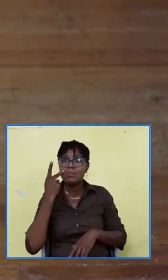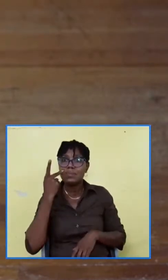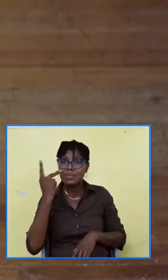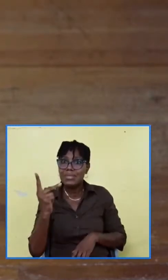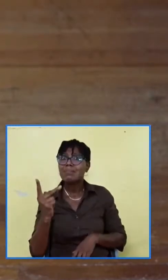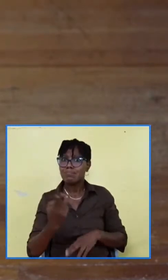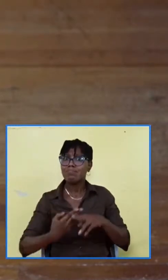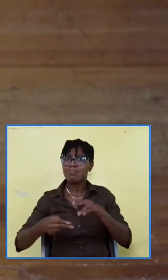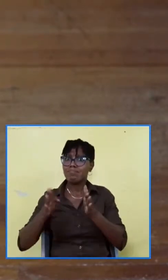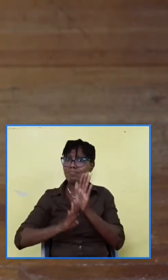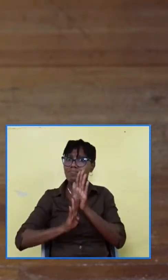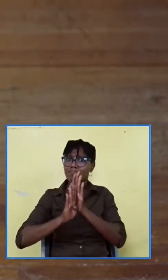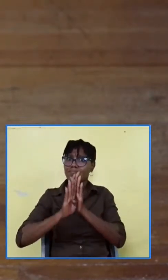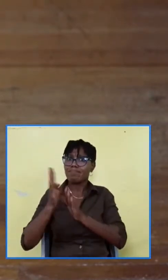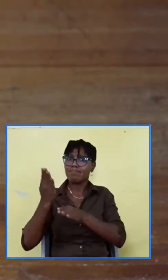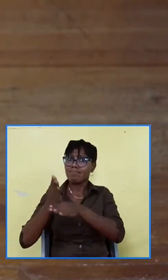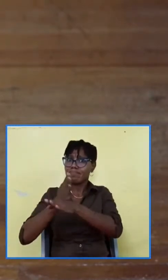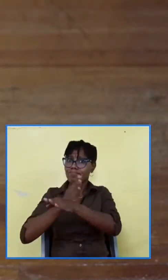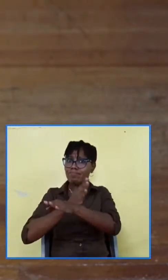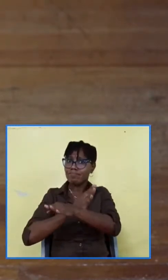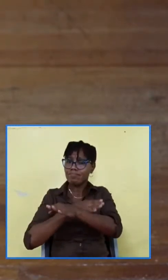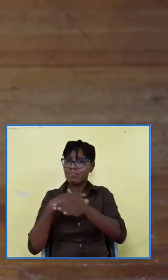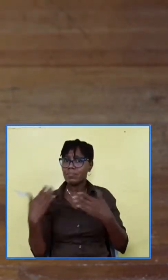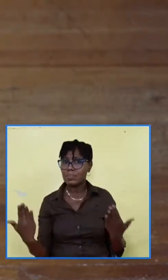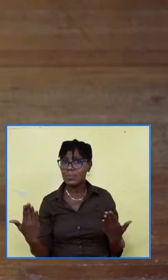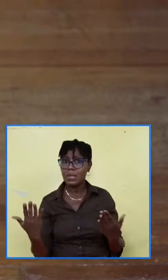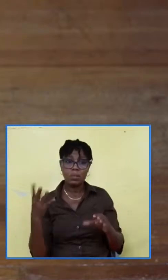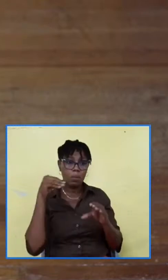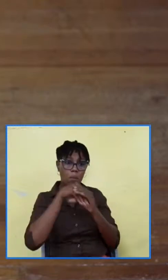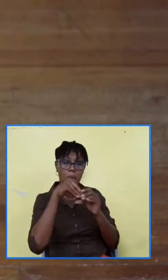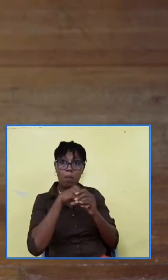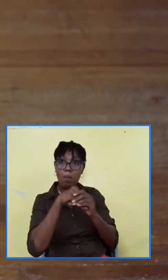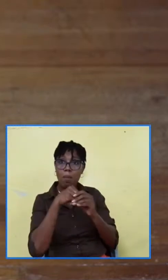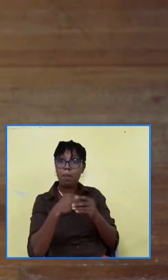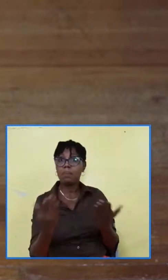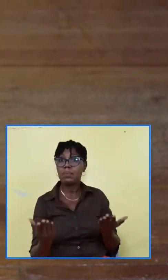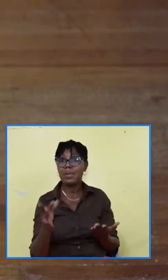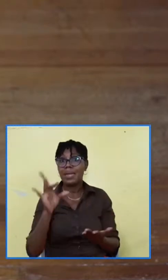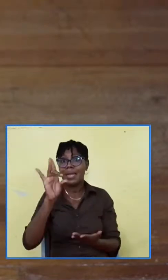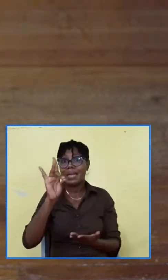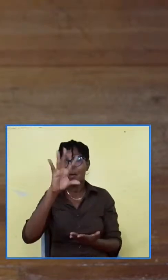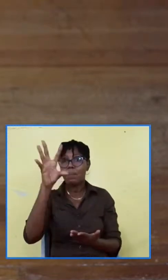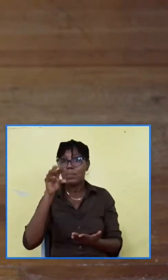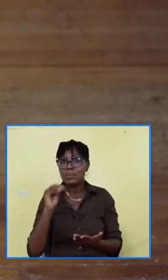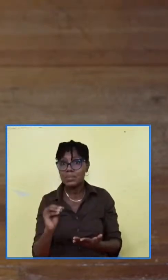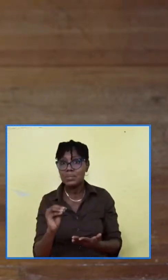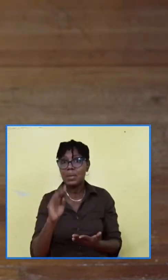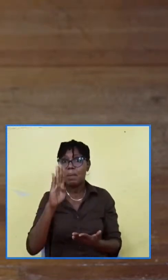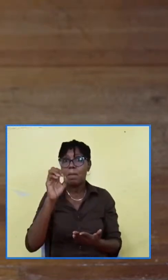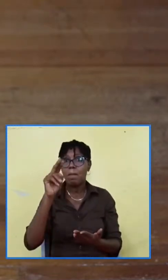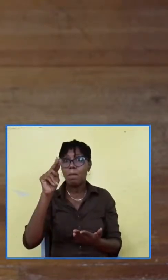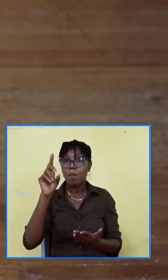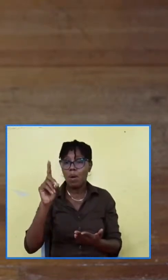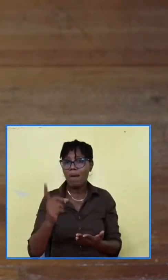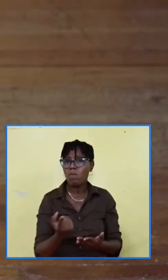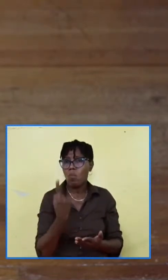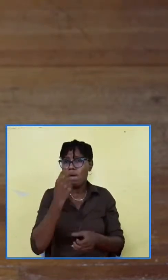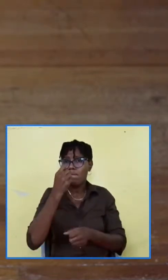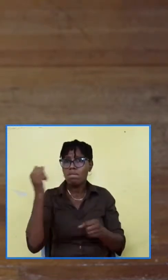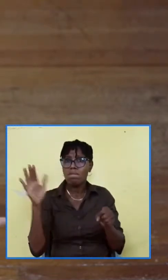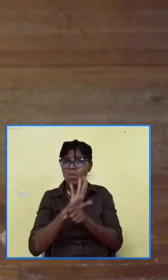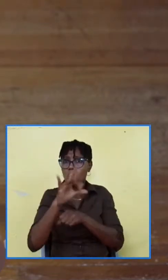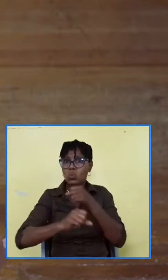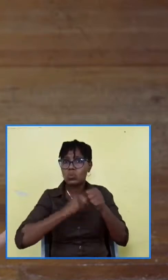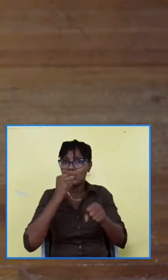improvement in contributions. We will see improvements in investment income because the 8% bonds and now have a full year investment income.